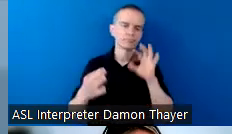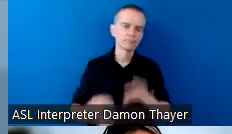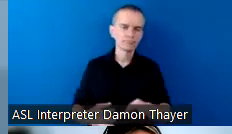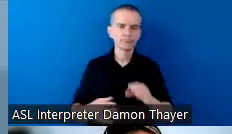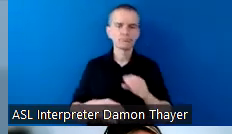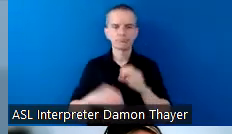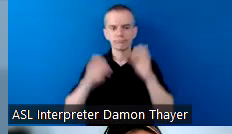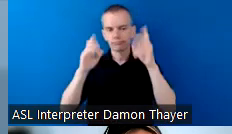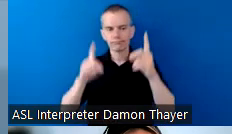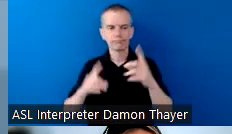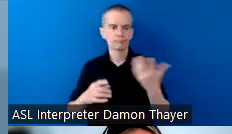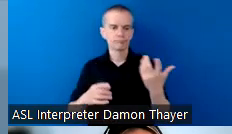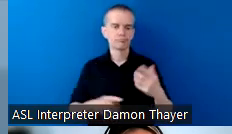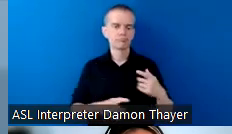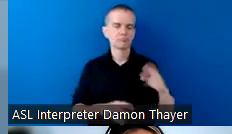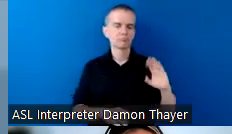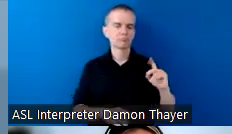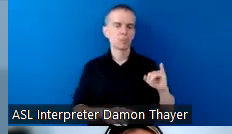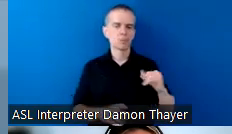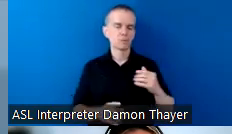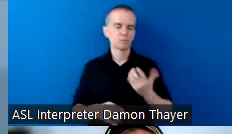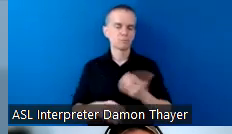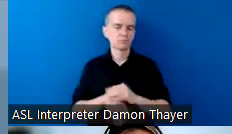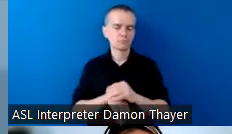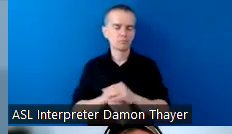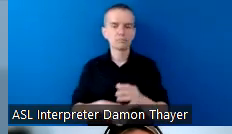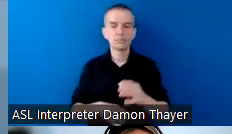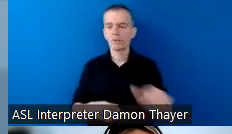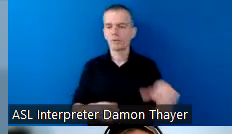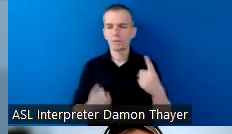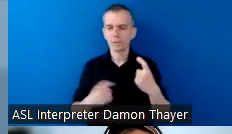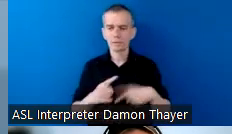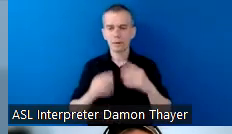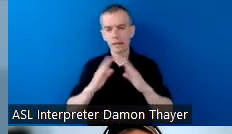technical assistance if you have any questions about housing or about these